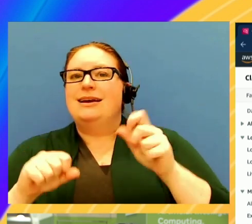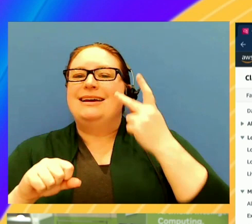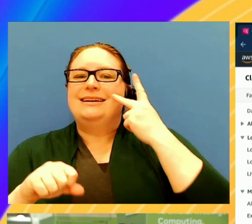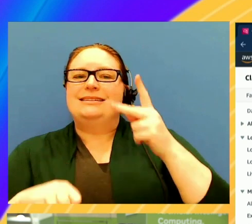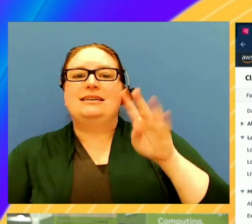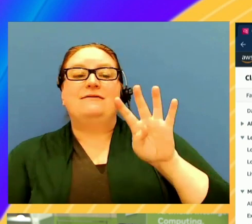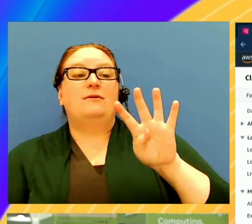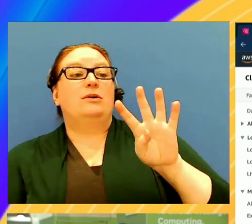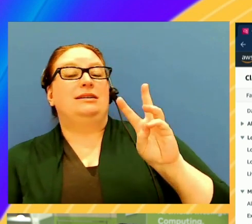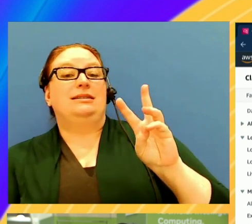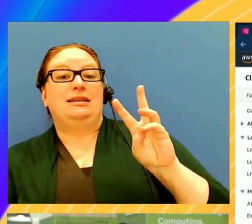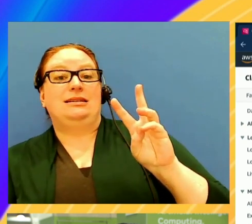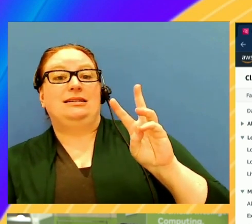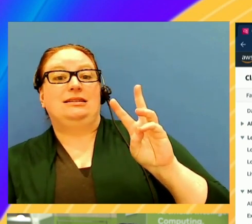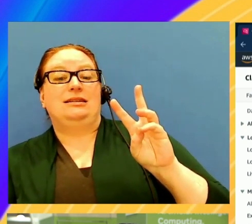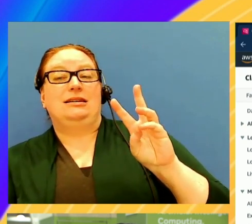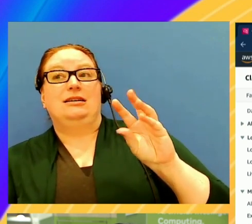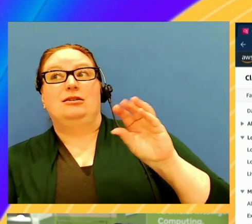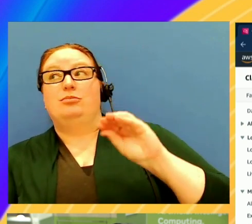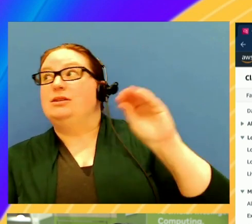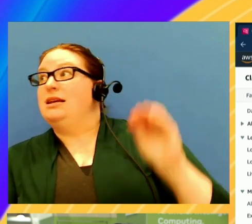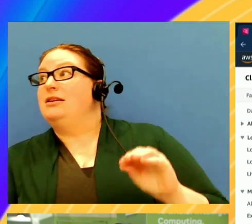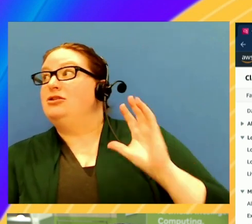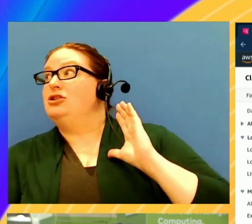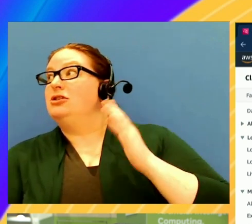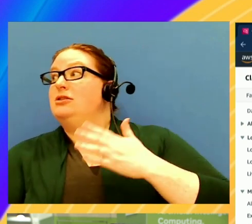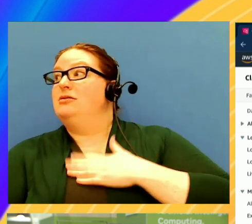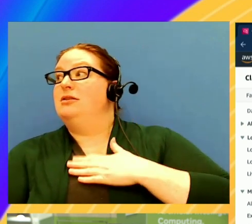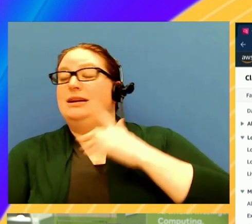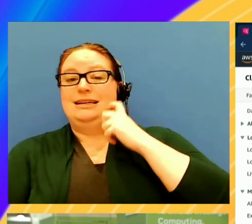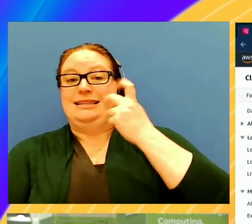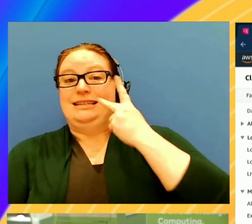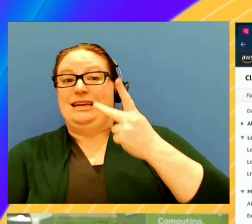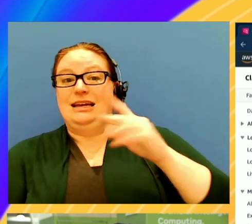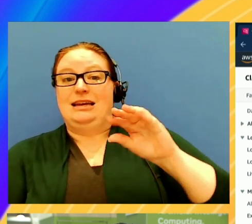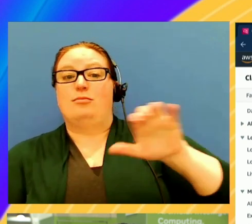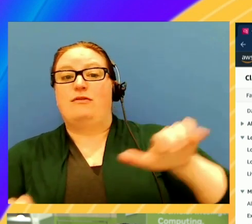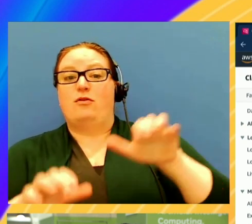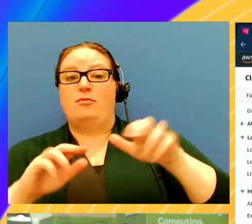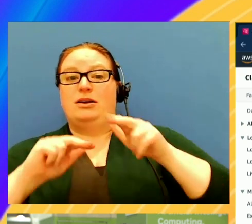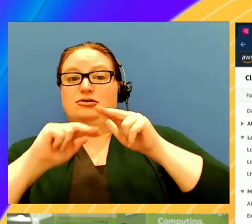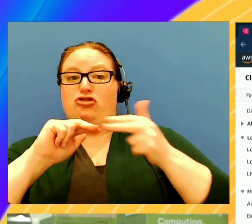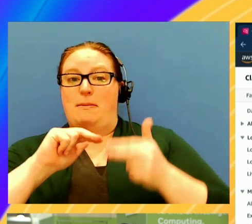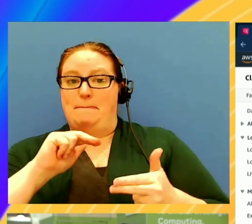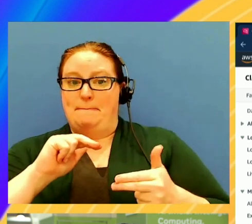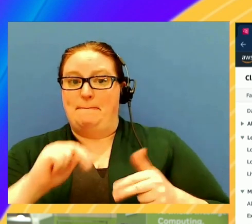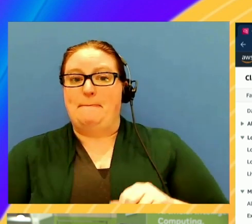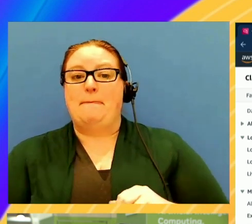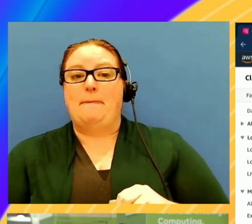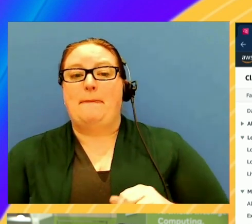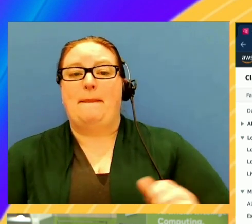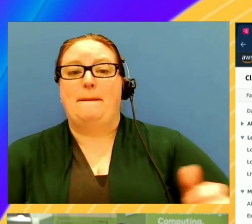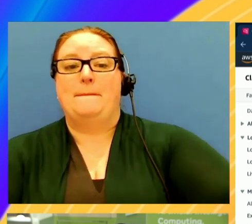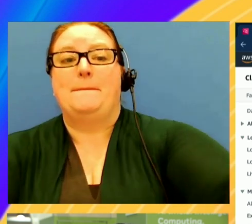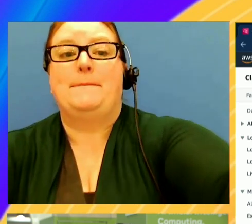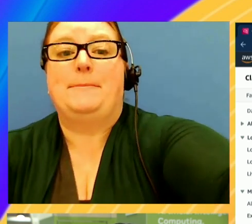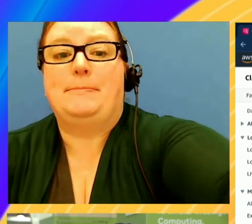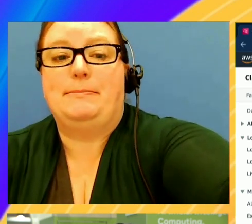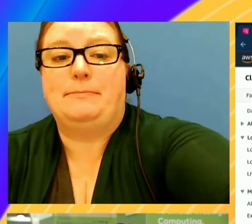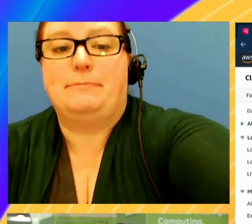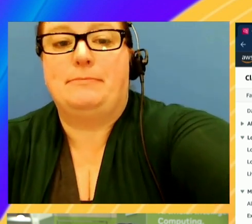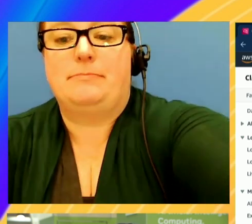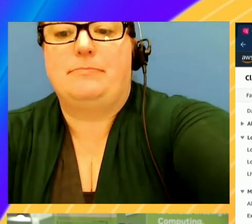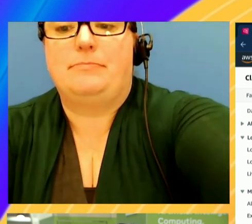46% of my end user traffic is seeing a performance drop. And if